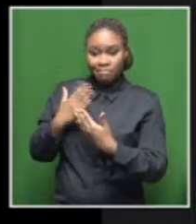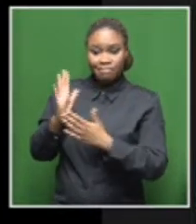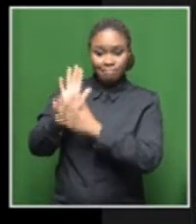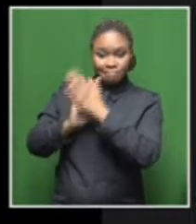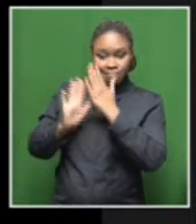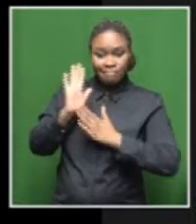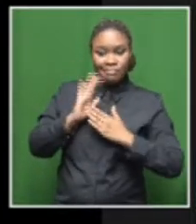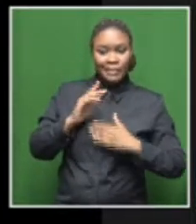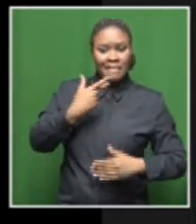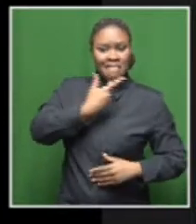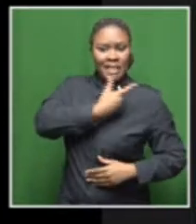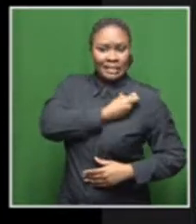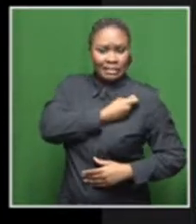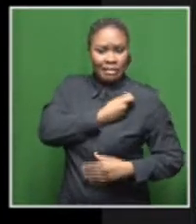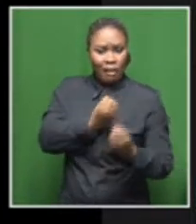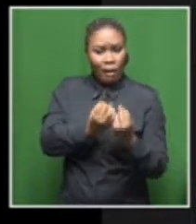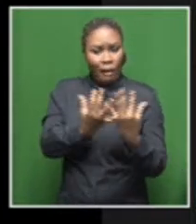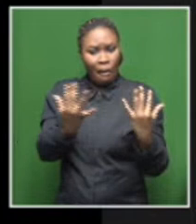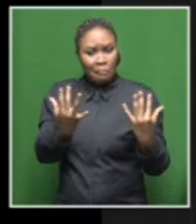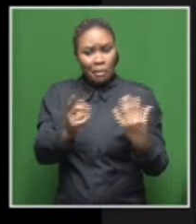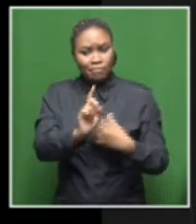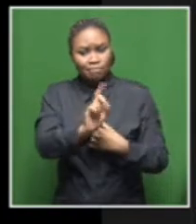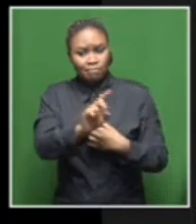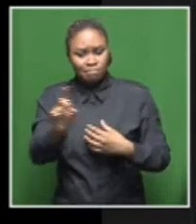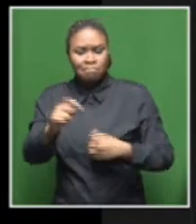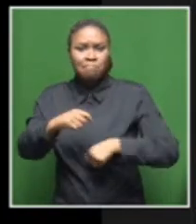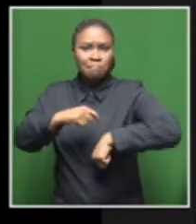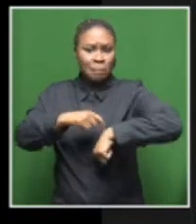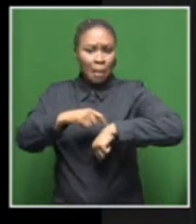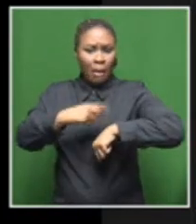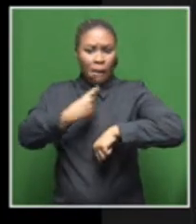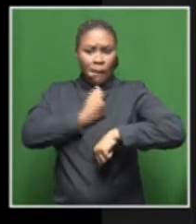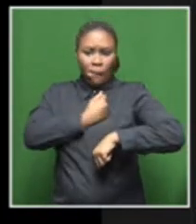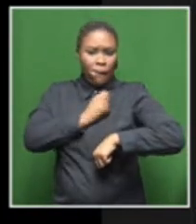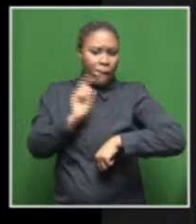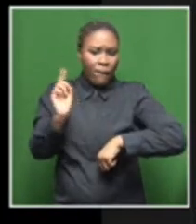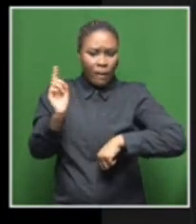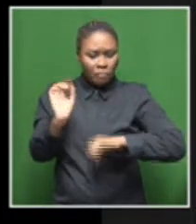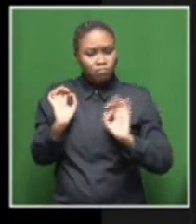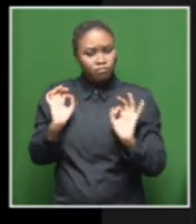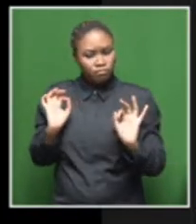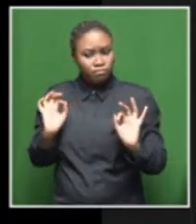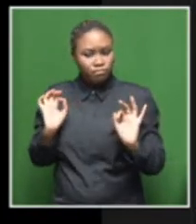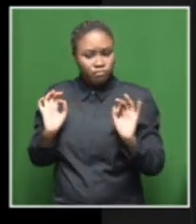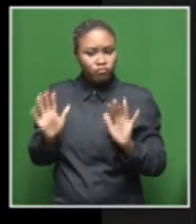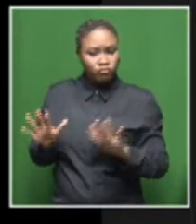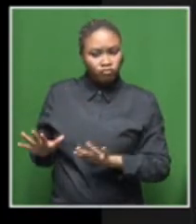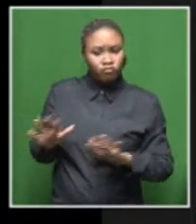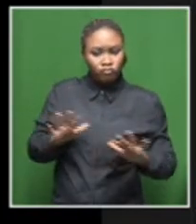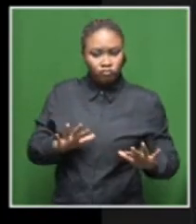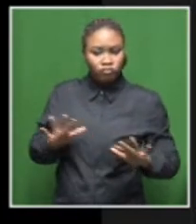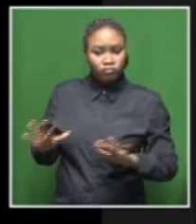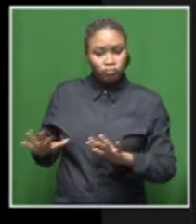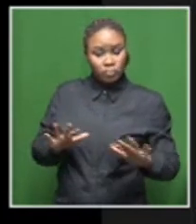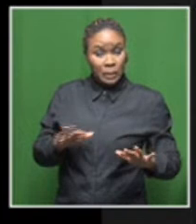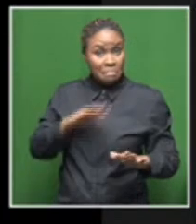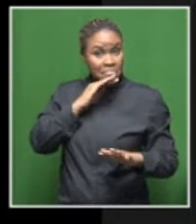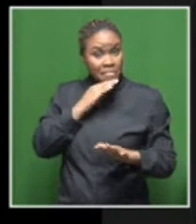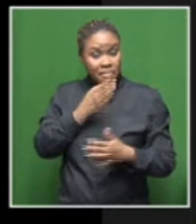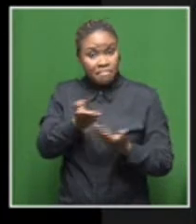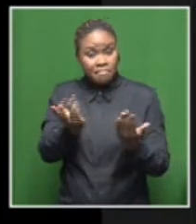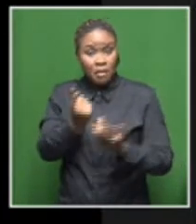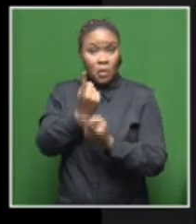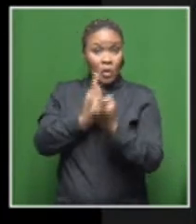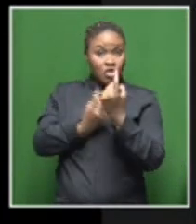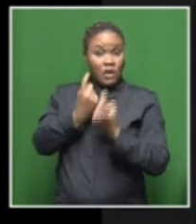concerned. We are doing well in terms of time, and we've got received about very few questions.